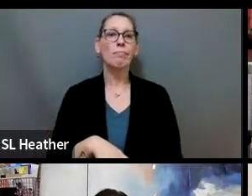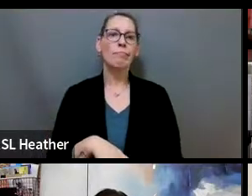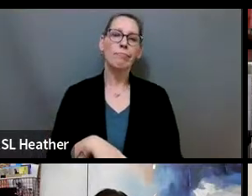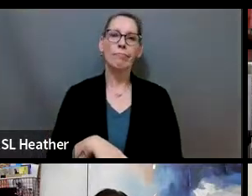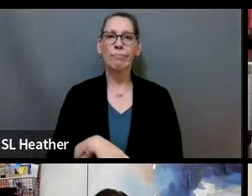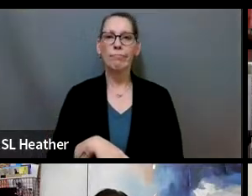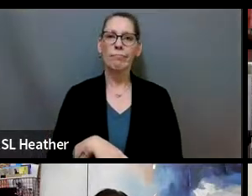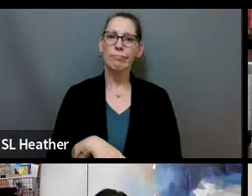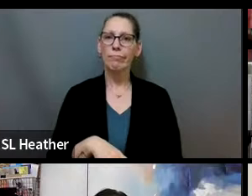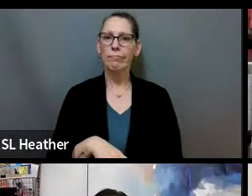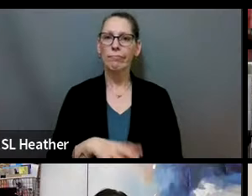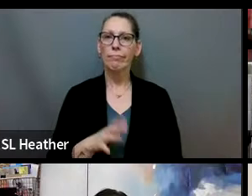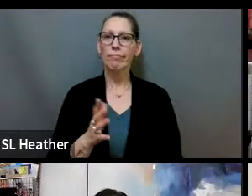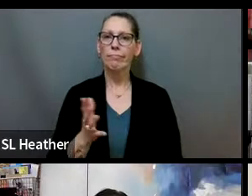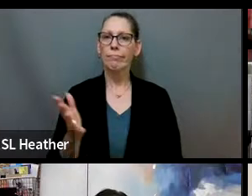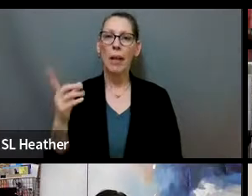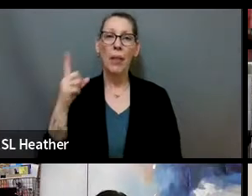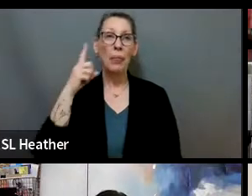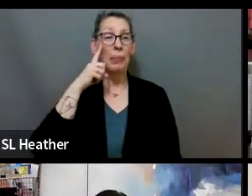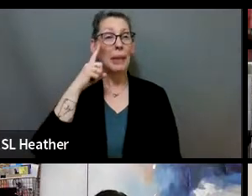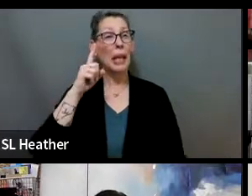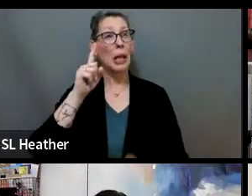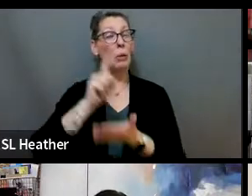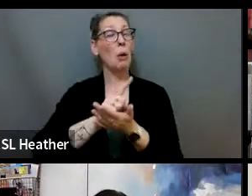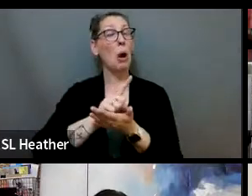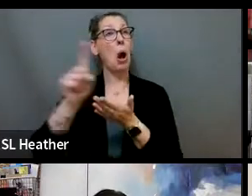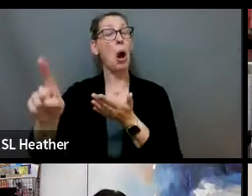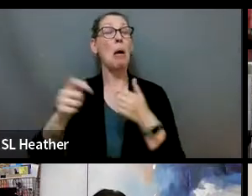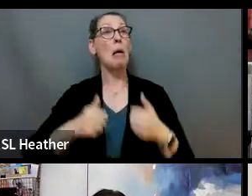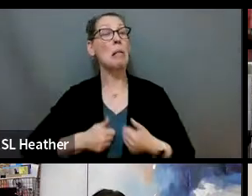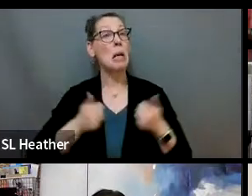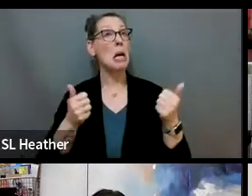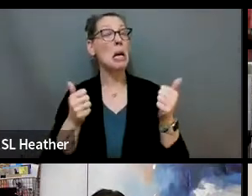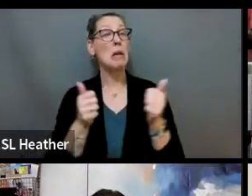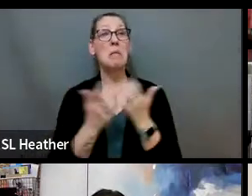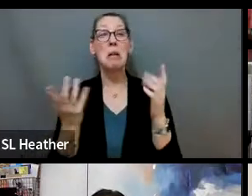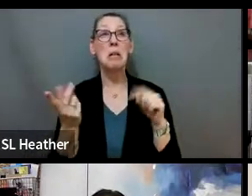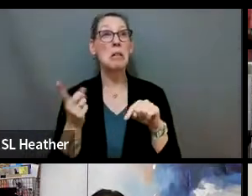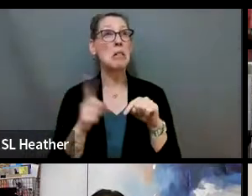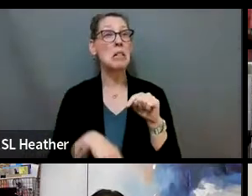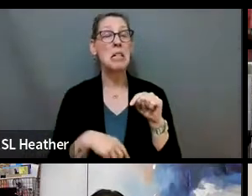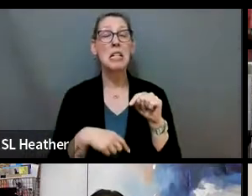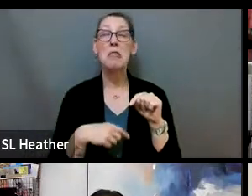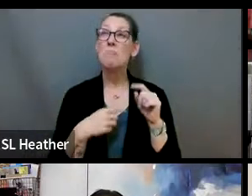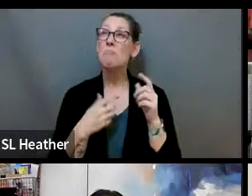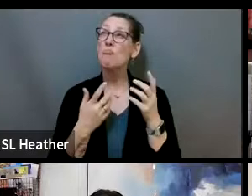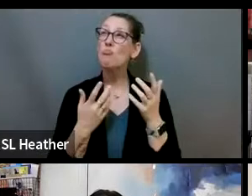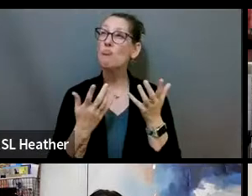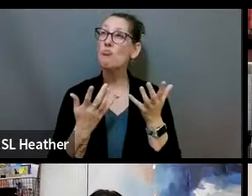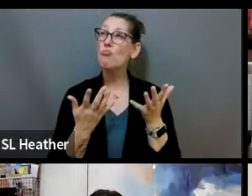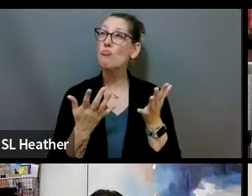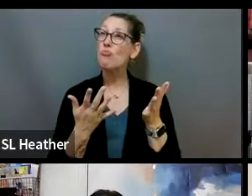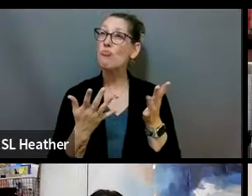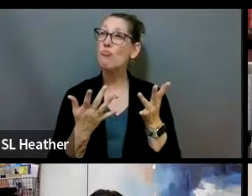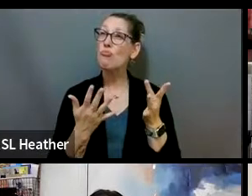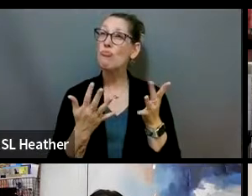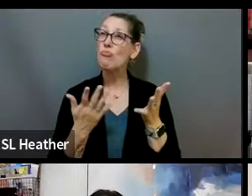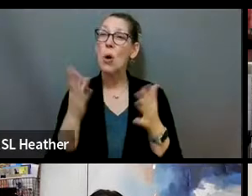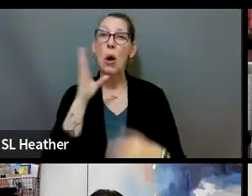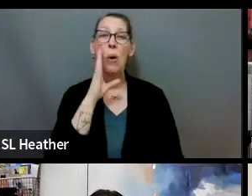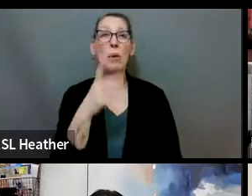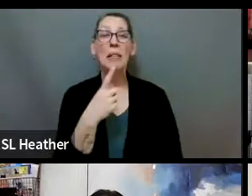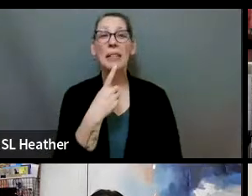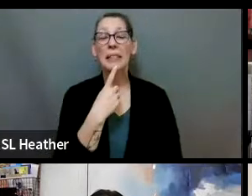I think I could not go a week. I'm gonna